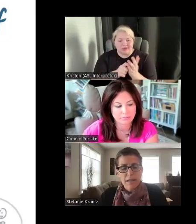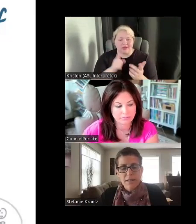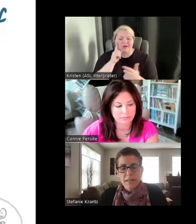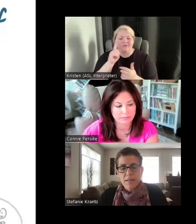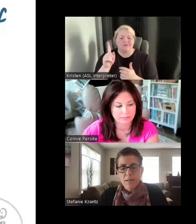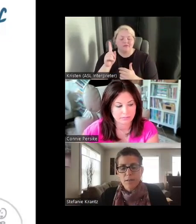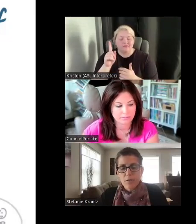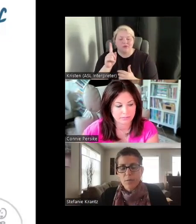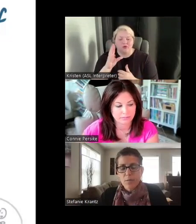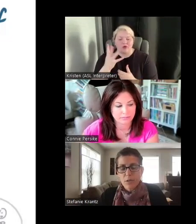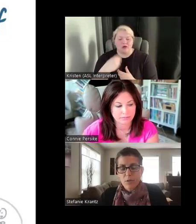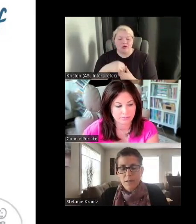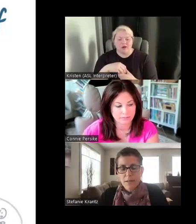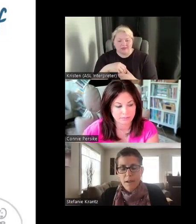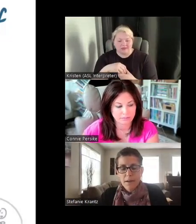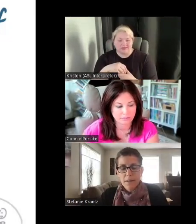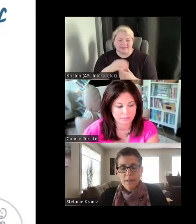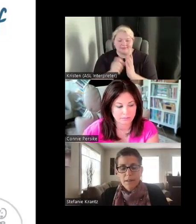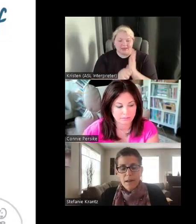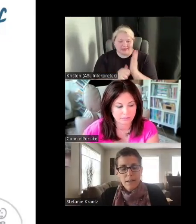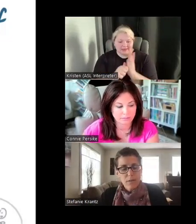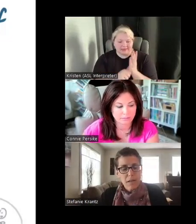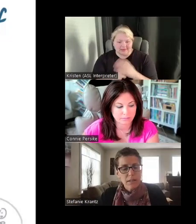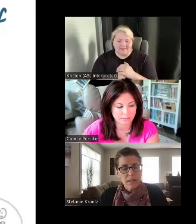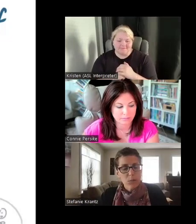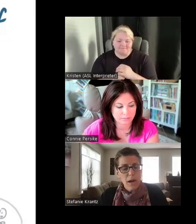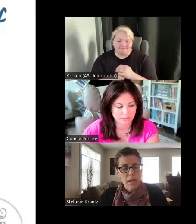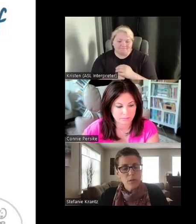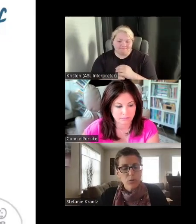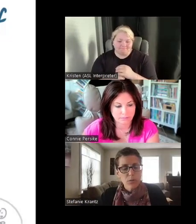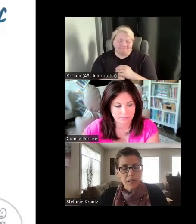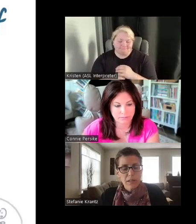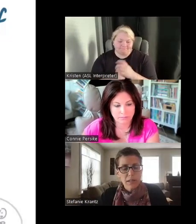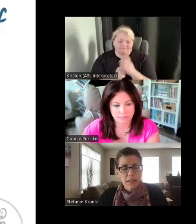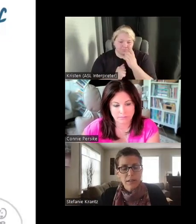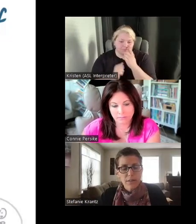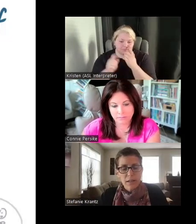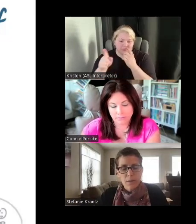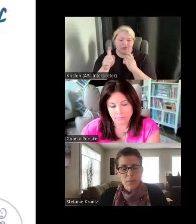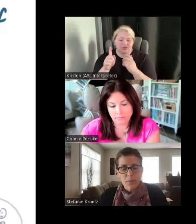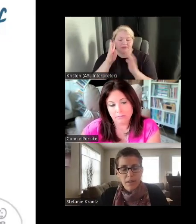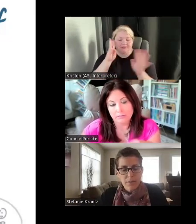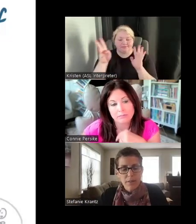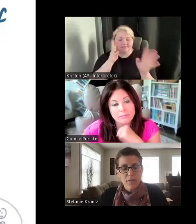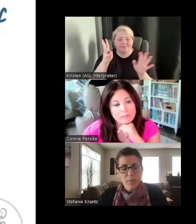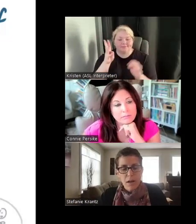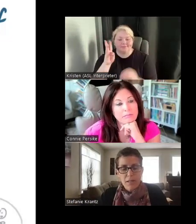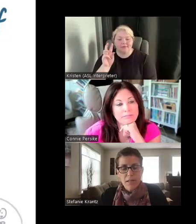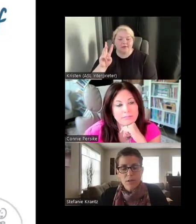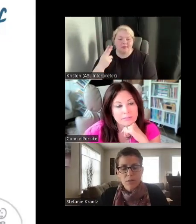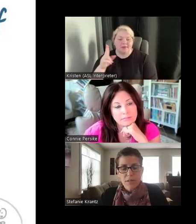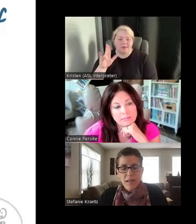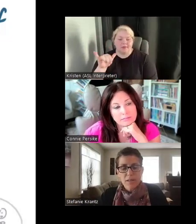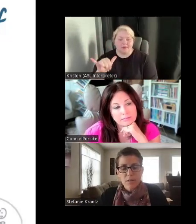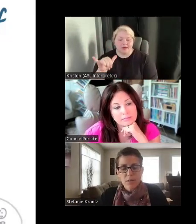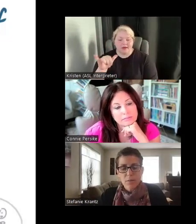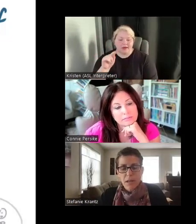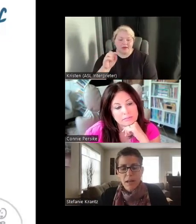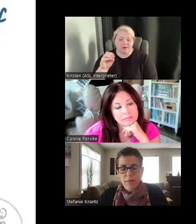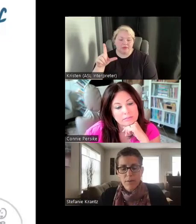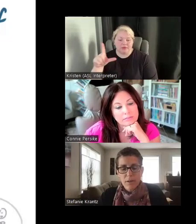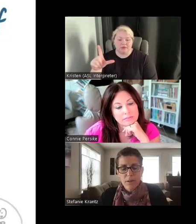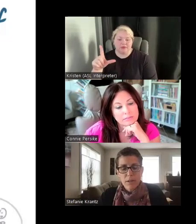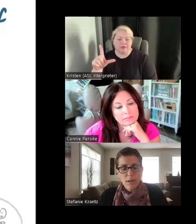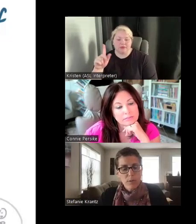for the Alliance Against Seclusion and Restraint. Connie created the Y Toolkit, an innovative process to assess